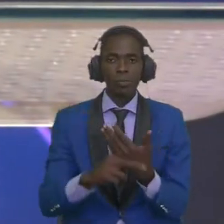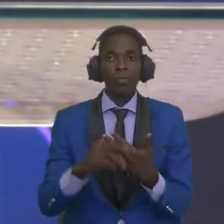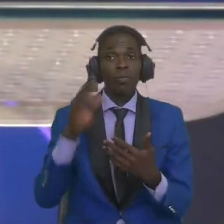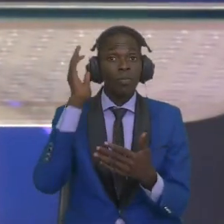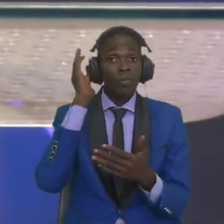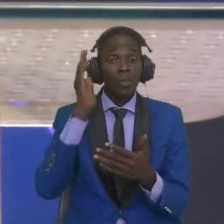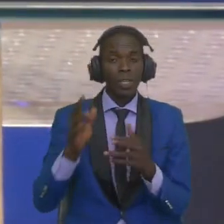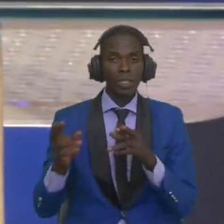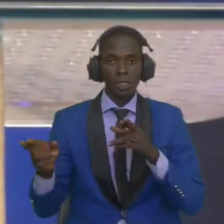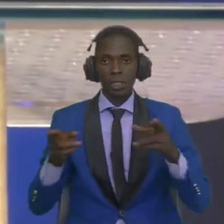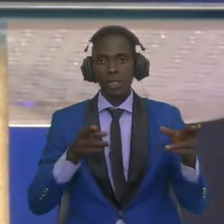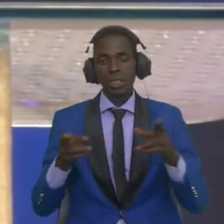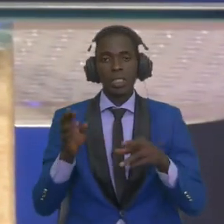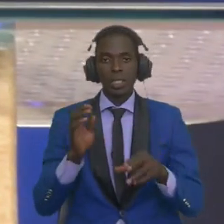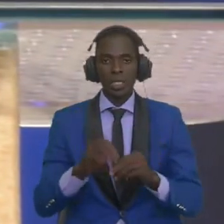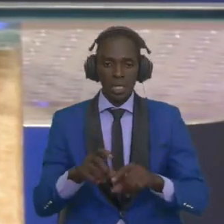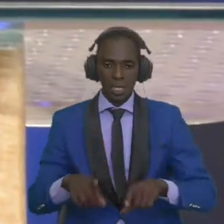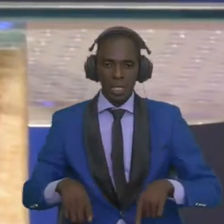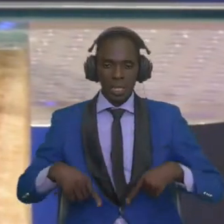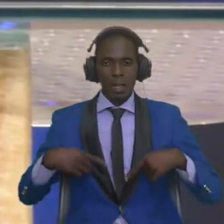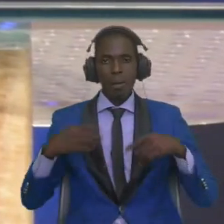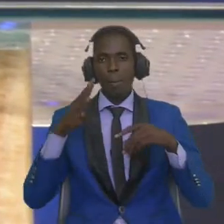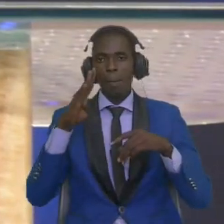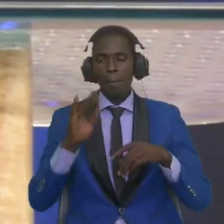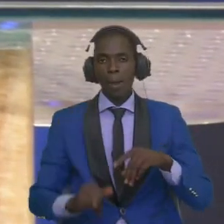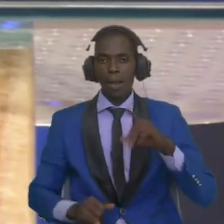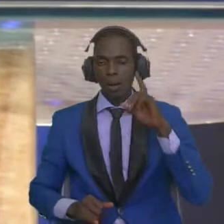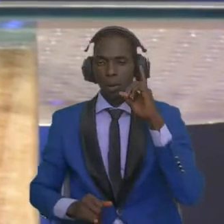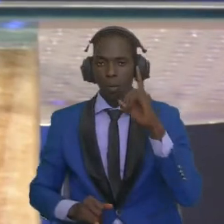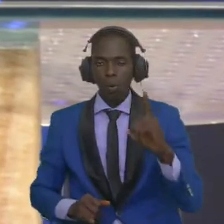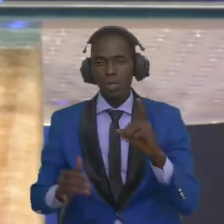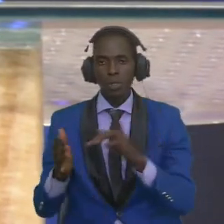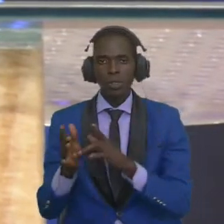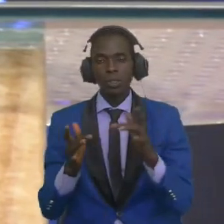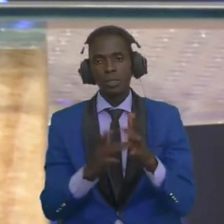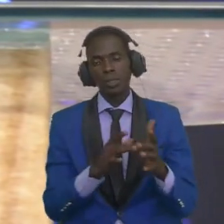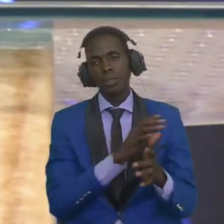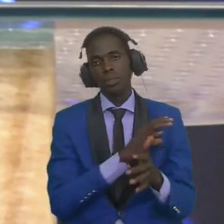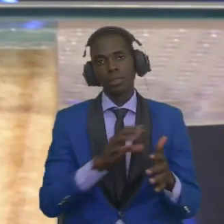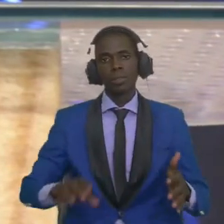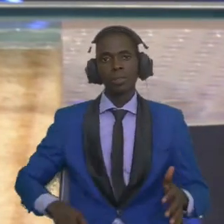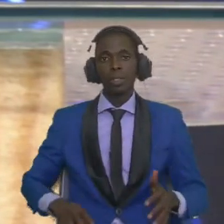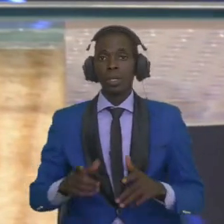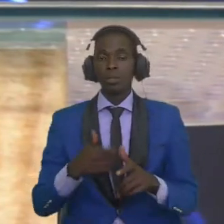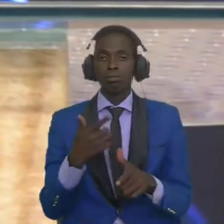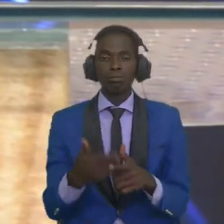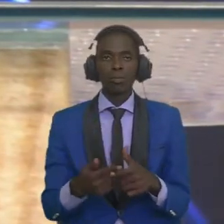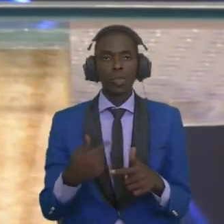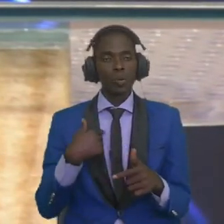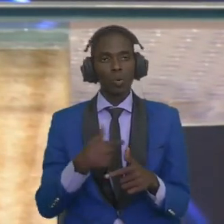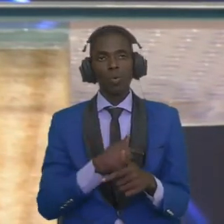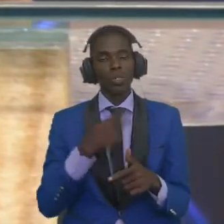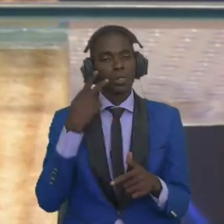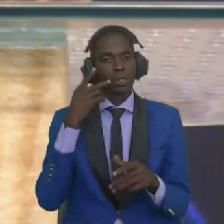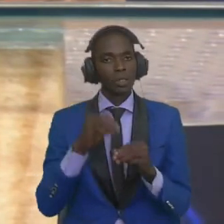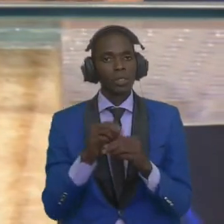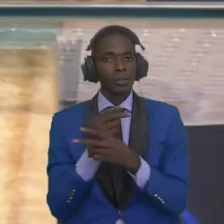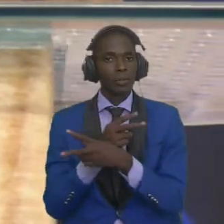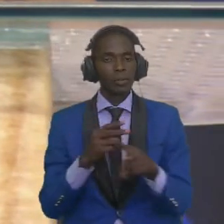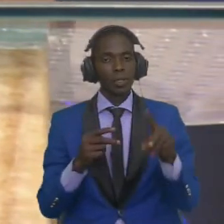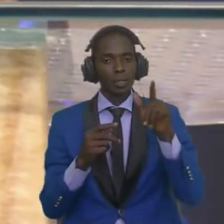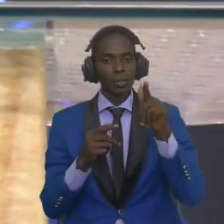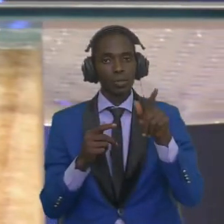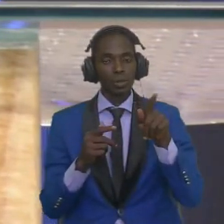shall reign in life by one Jesus Christ. And then we're told in verse 21,